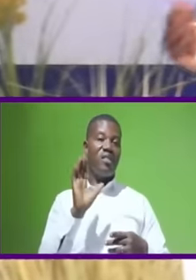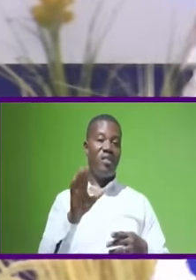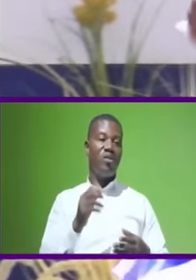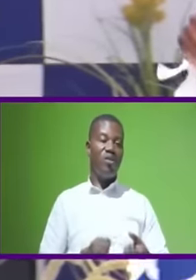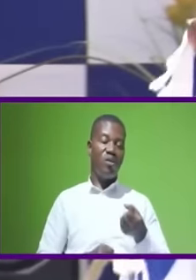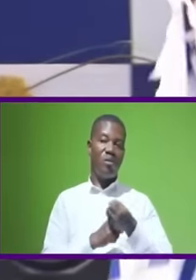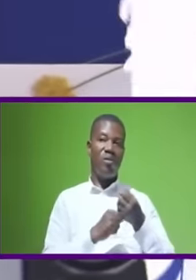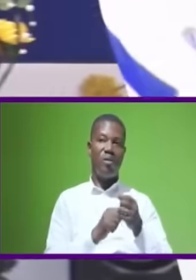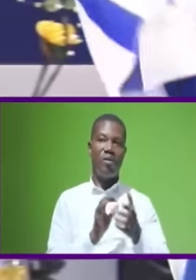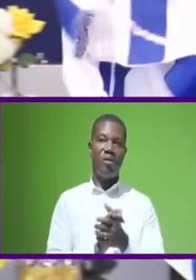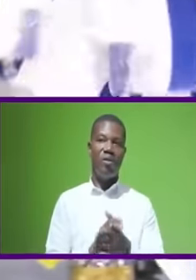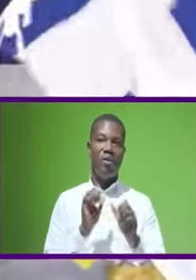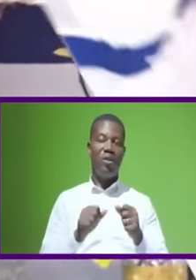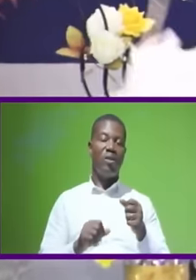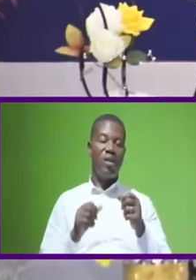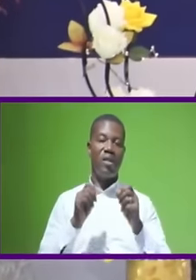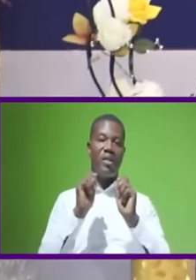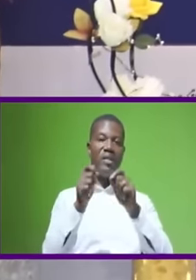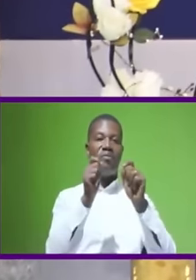So